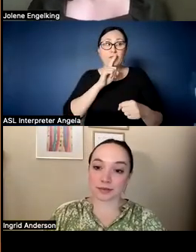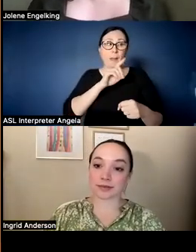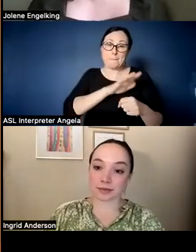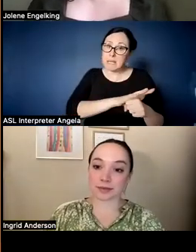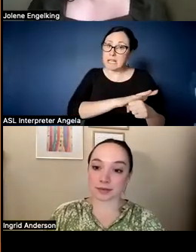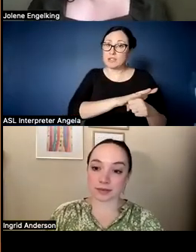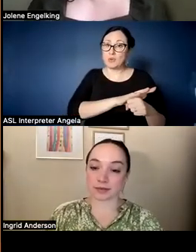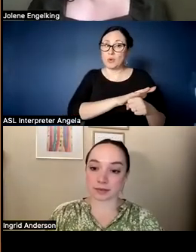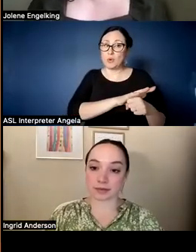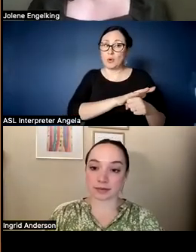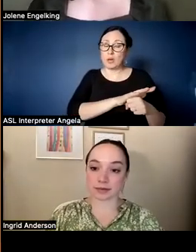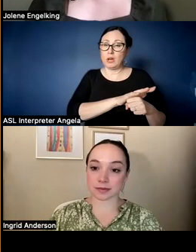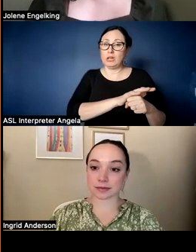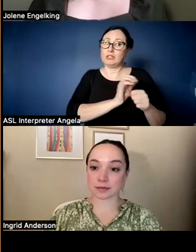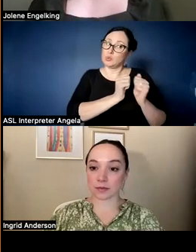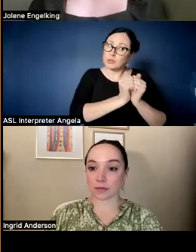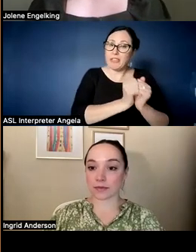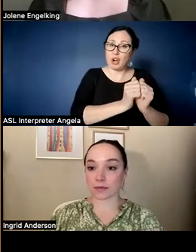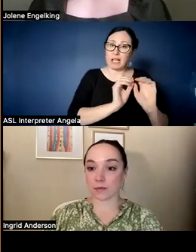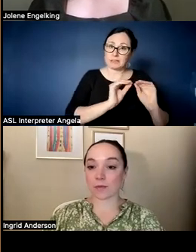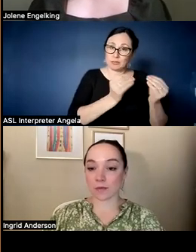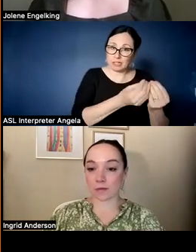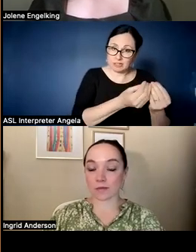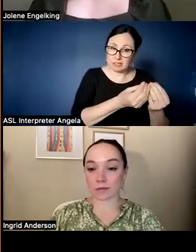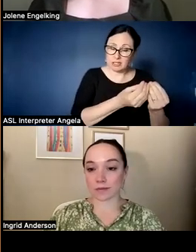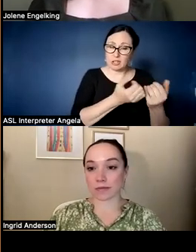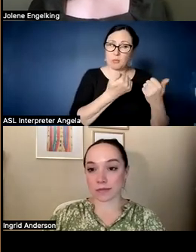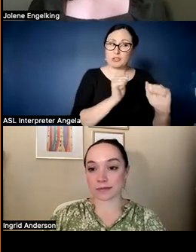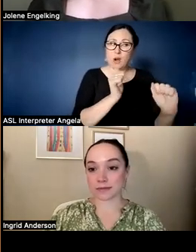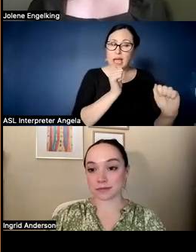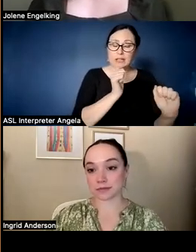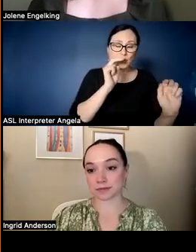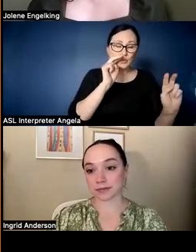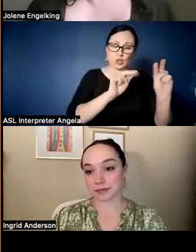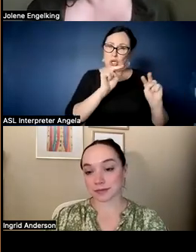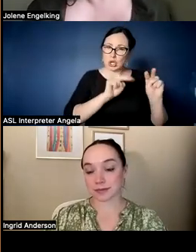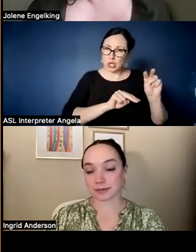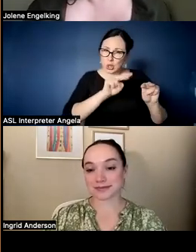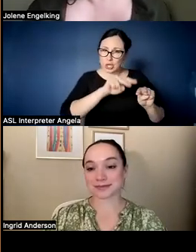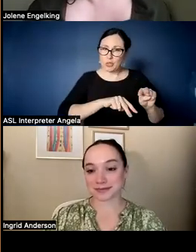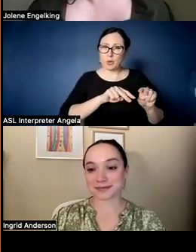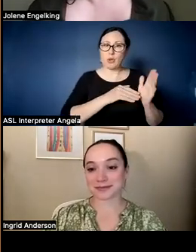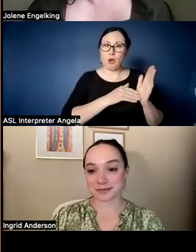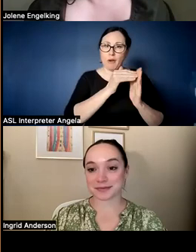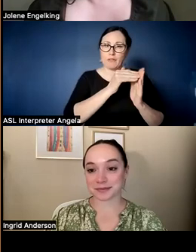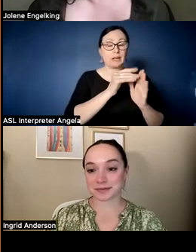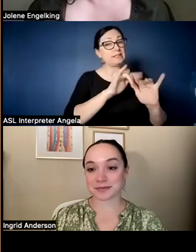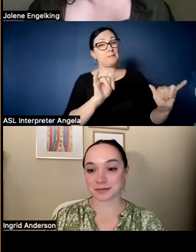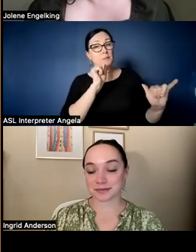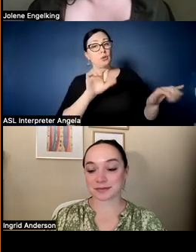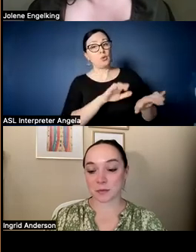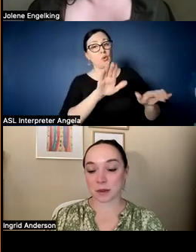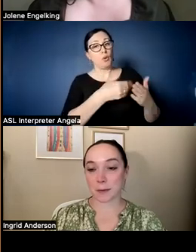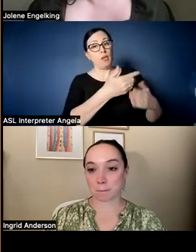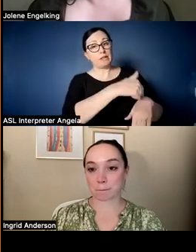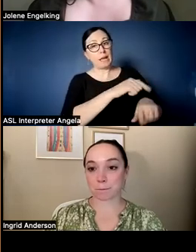an organization that we try to reflect back on quite often, but at the same point, we don't do it all the time. And I notice it that when